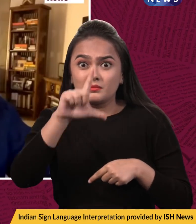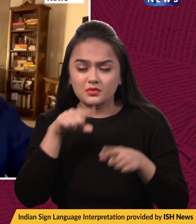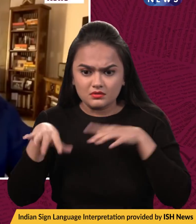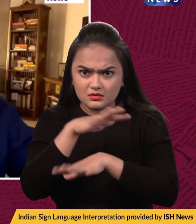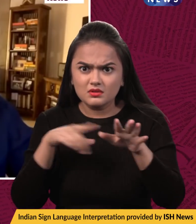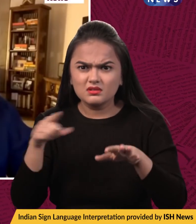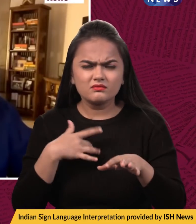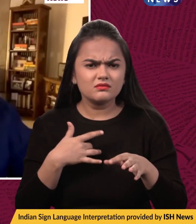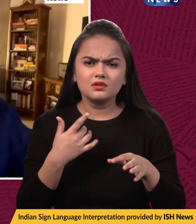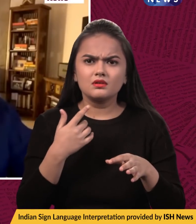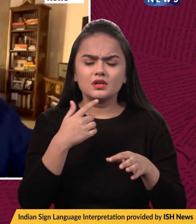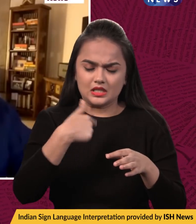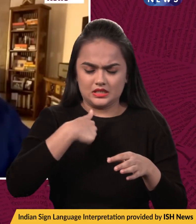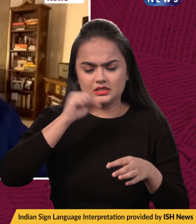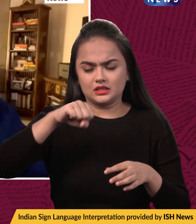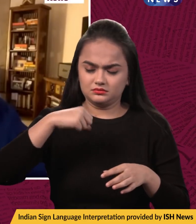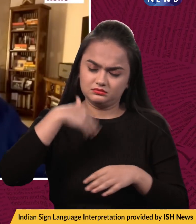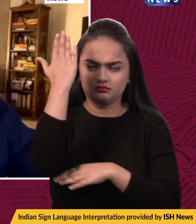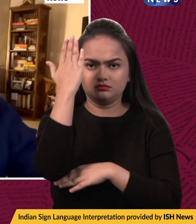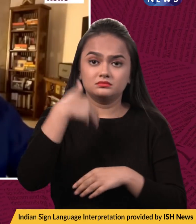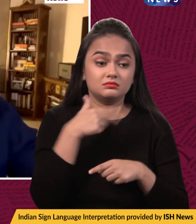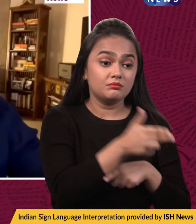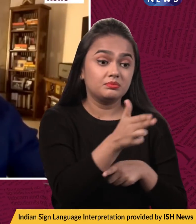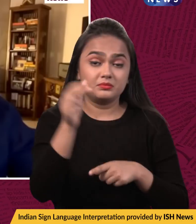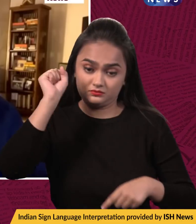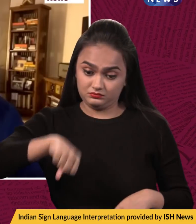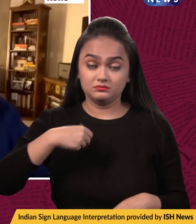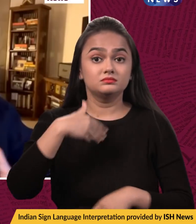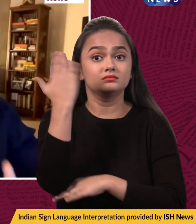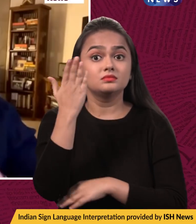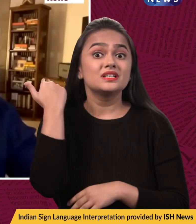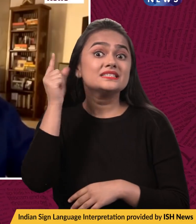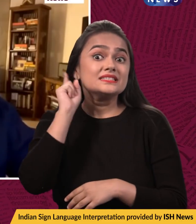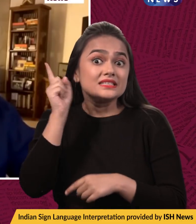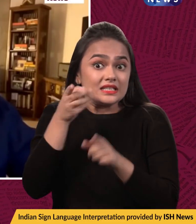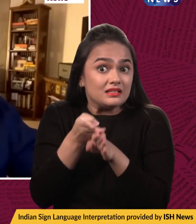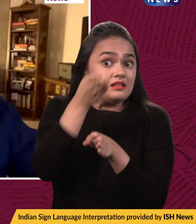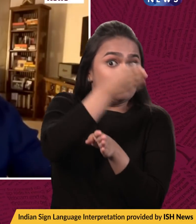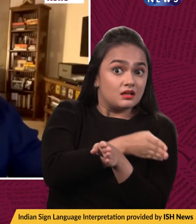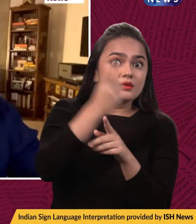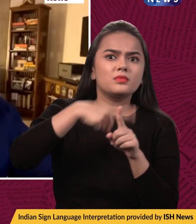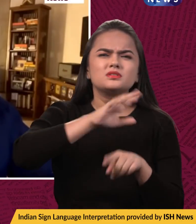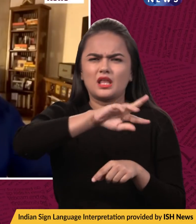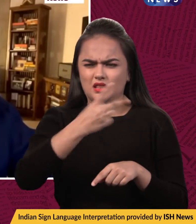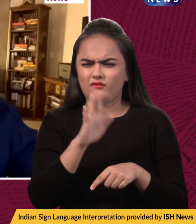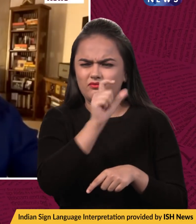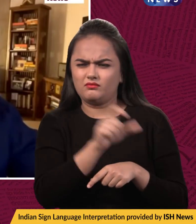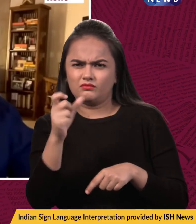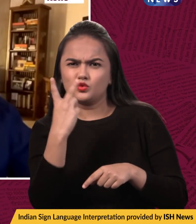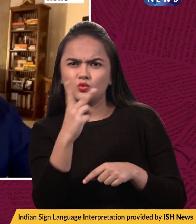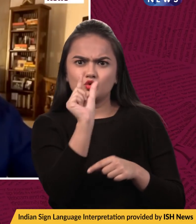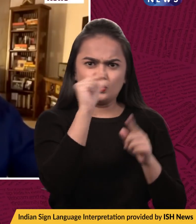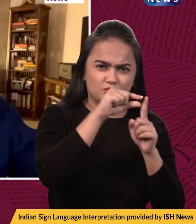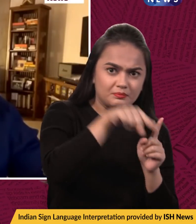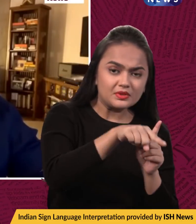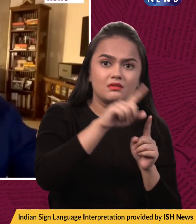has apparently claimed responsibility for these attacks. On Saturday, the day before that, 2 other labourers from Uttar Pradesh and